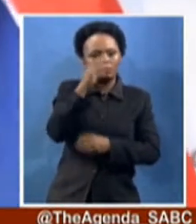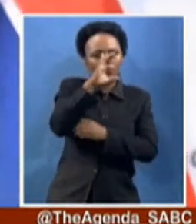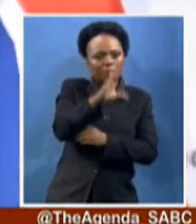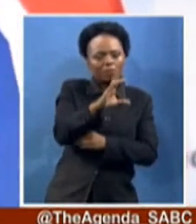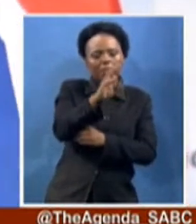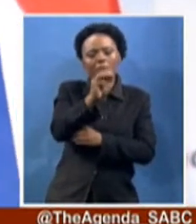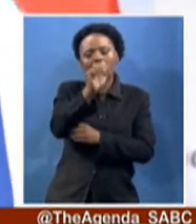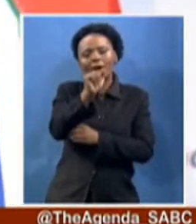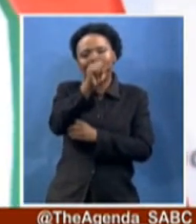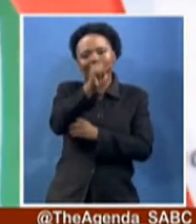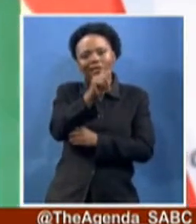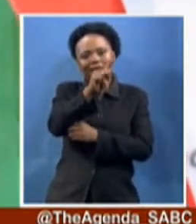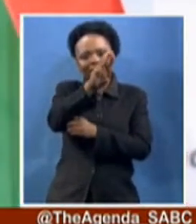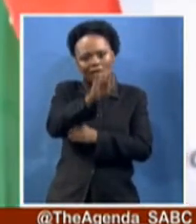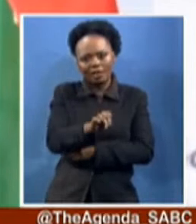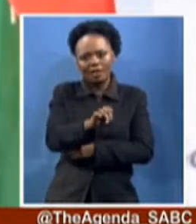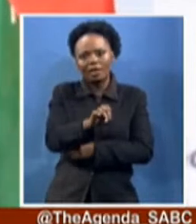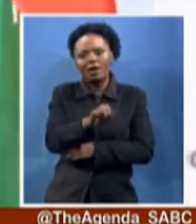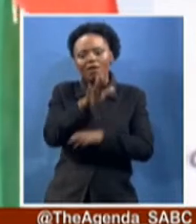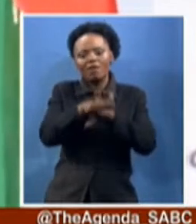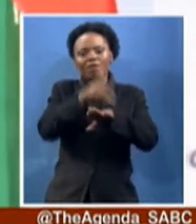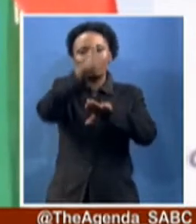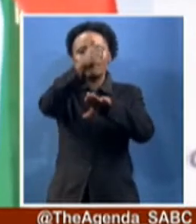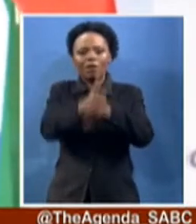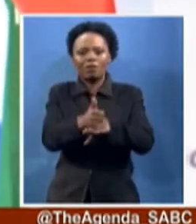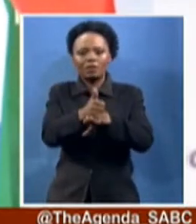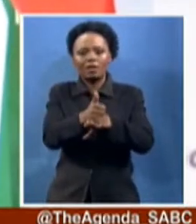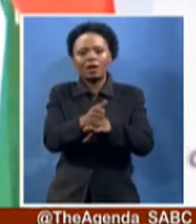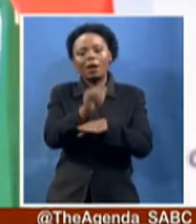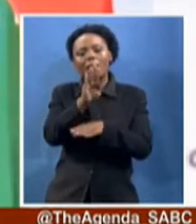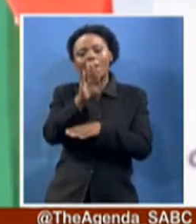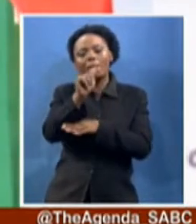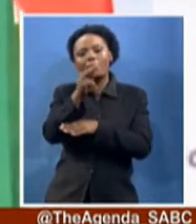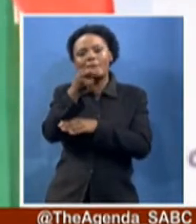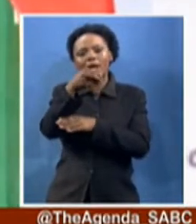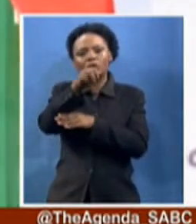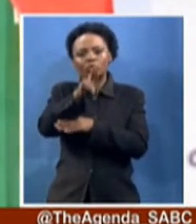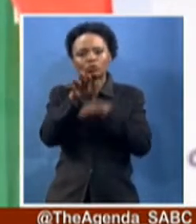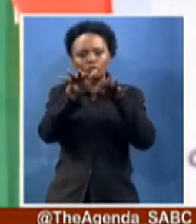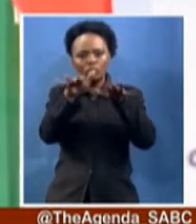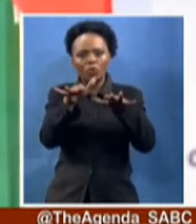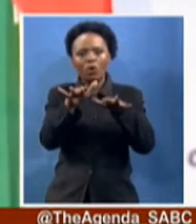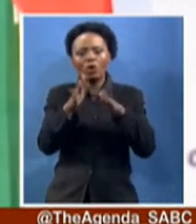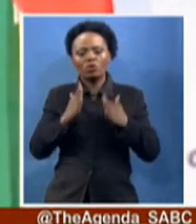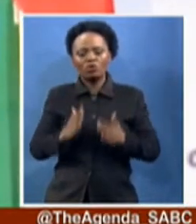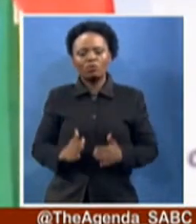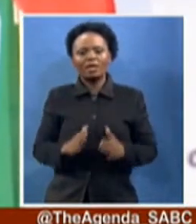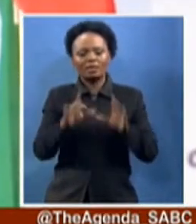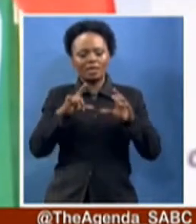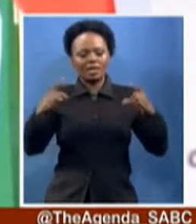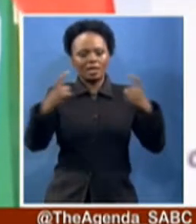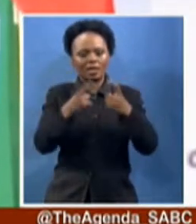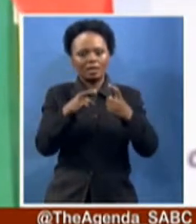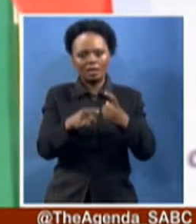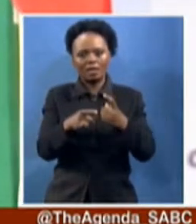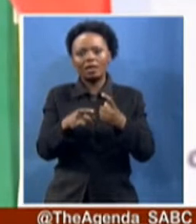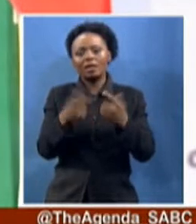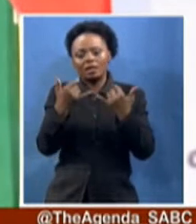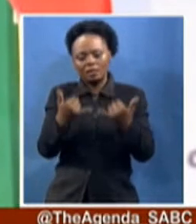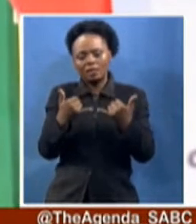League, today African National Congress Women's League, and Dr. John Langalibalele